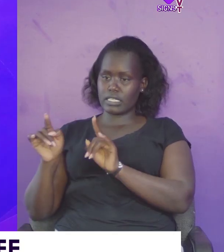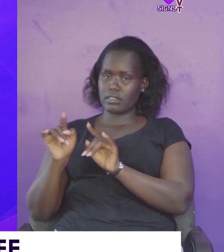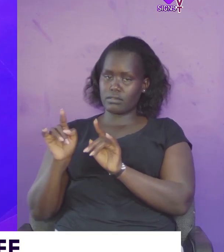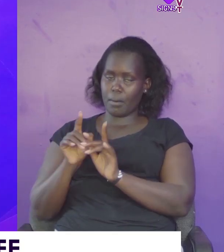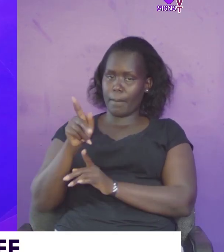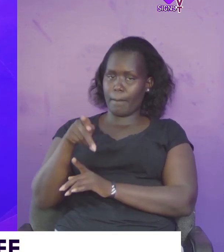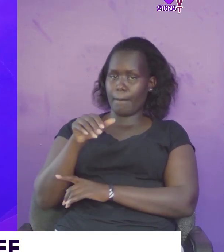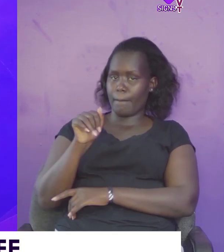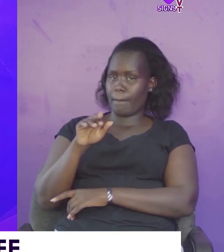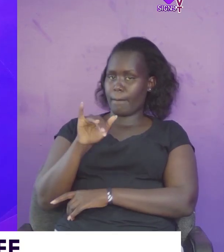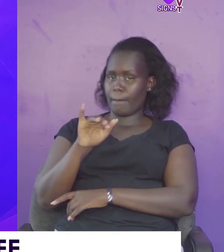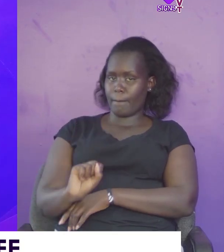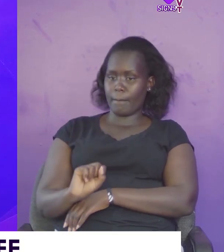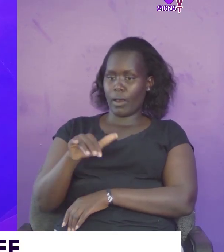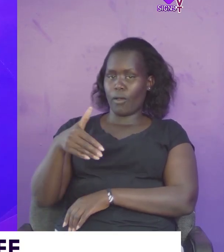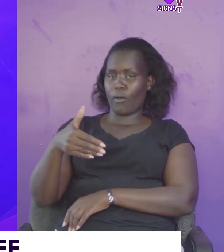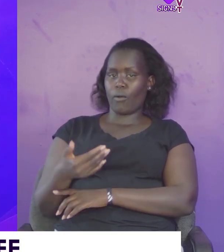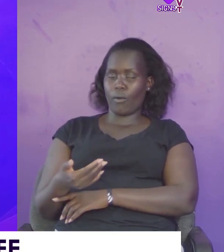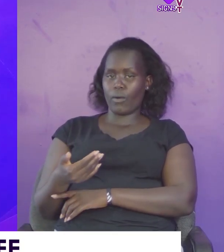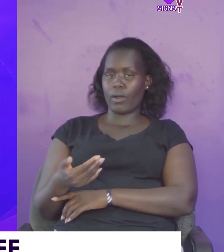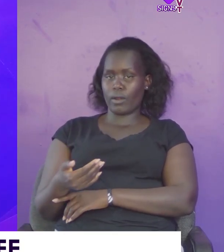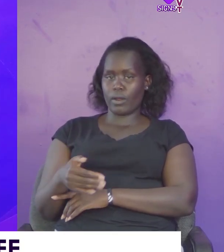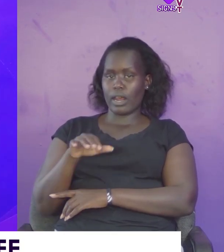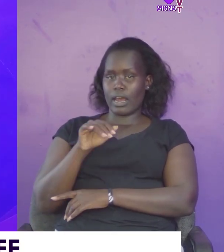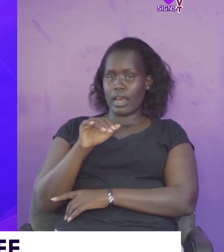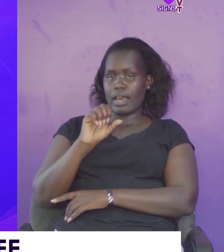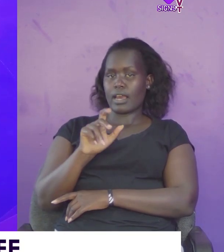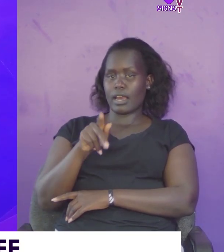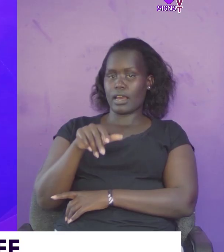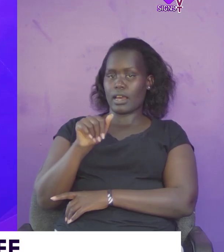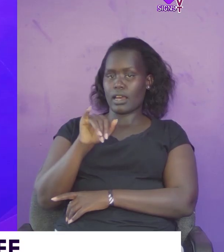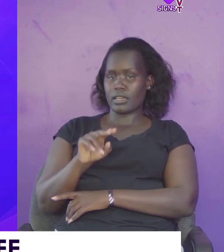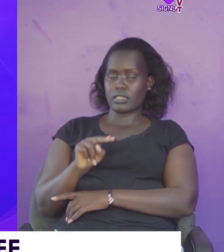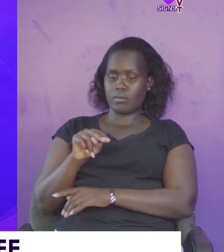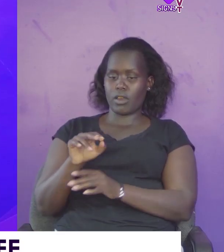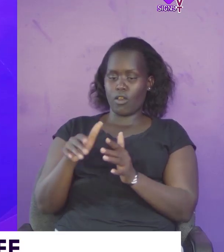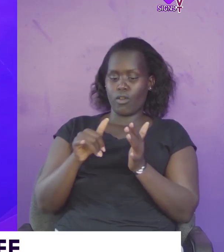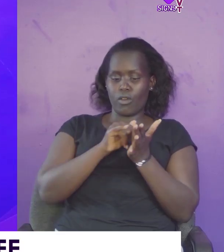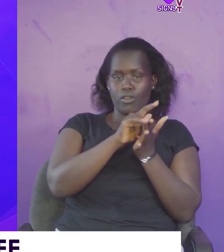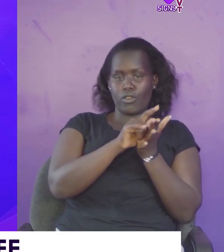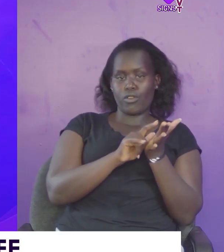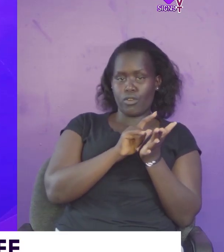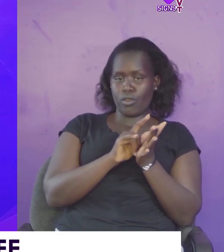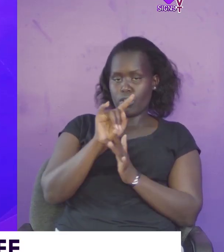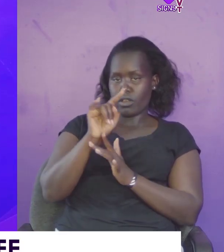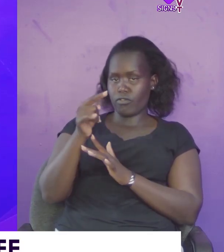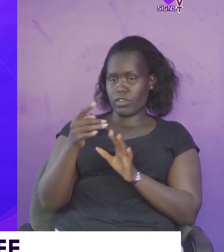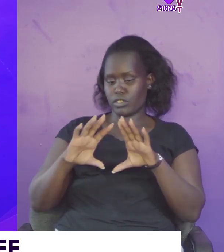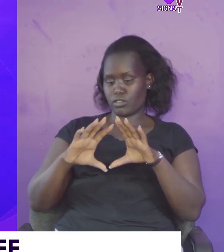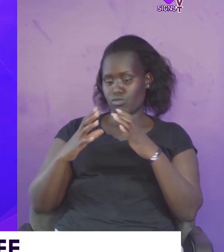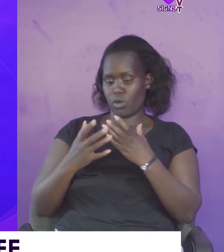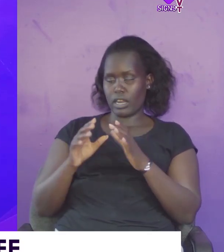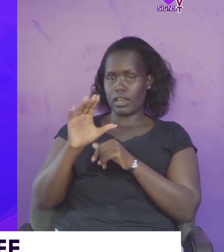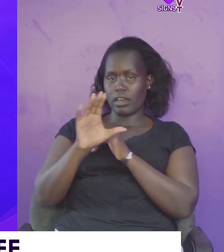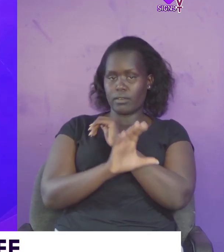yeah, or Real Madrid in Spain, or New York, or some of these first world countries.